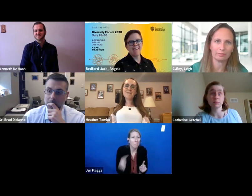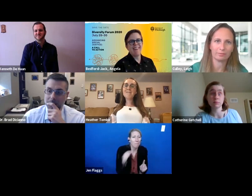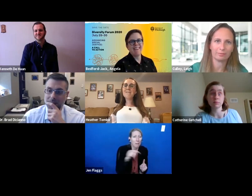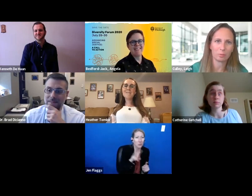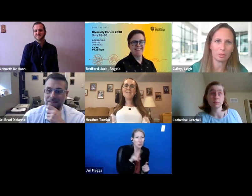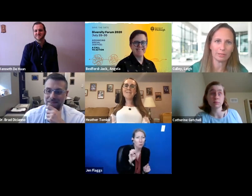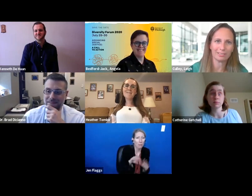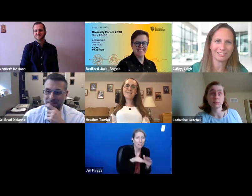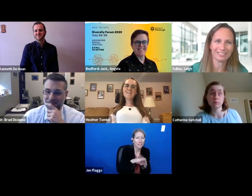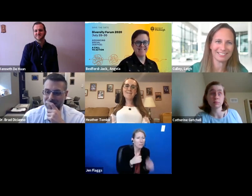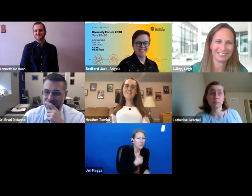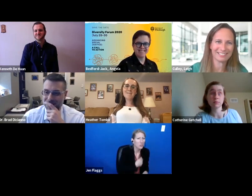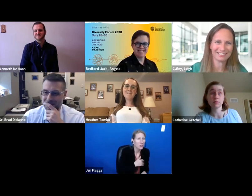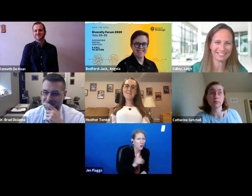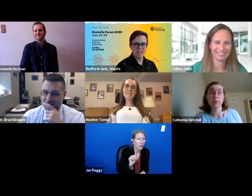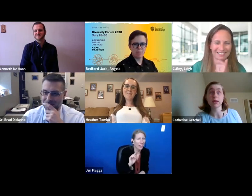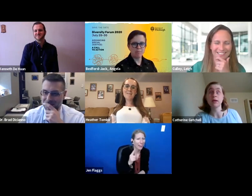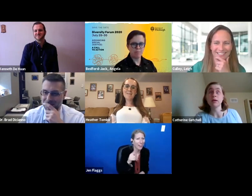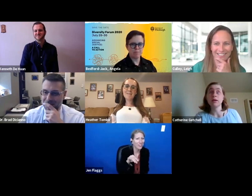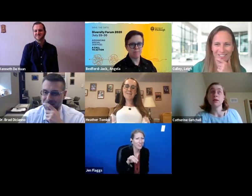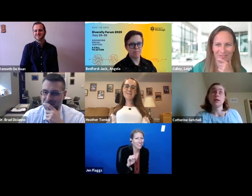Angie, world.